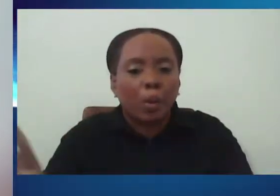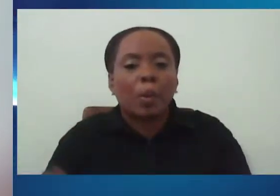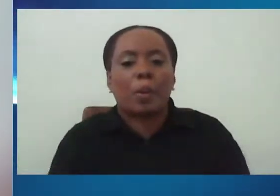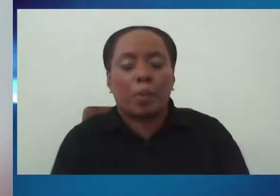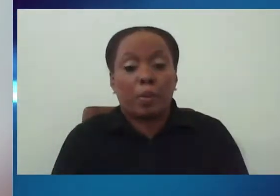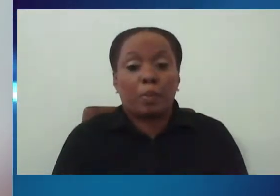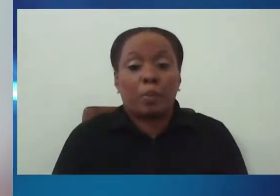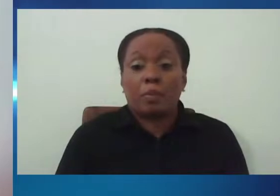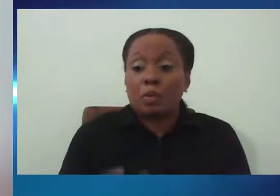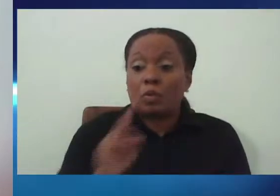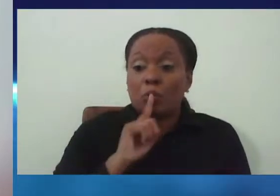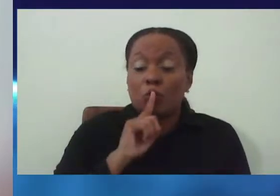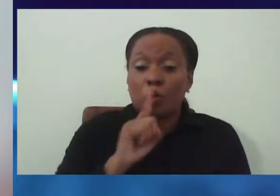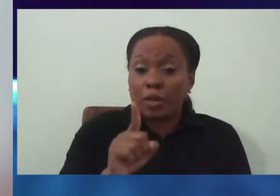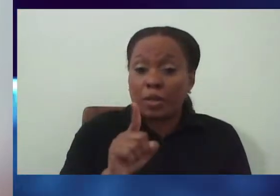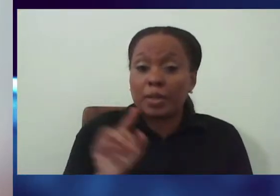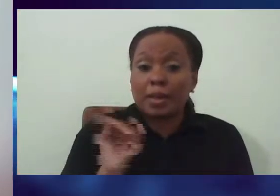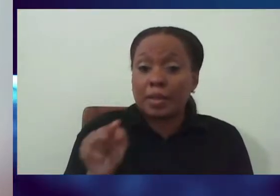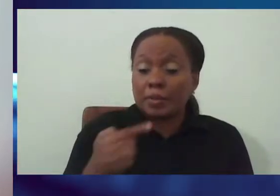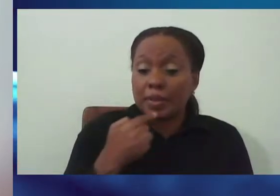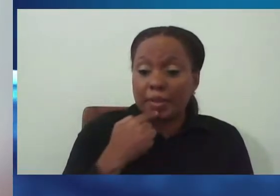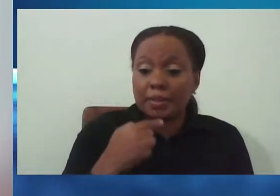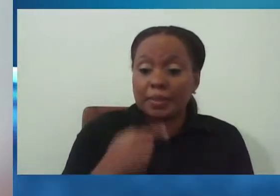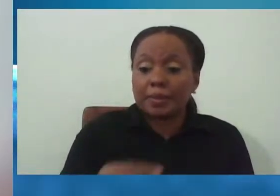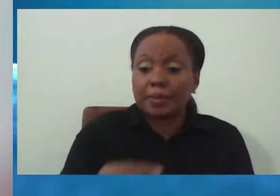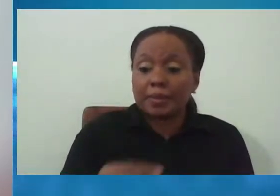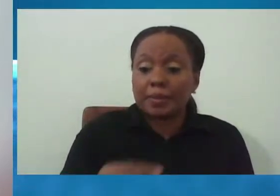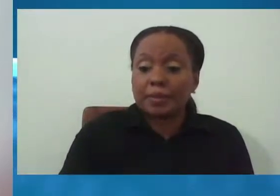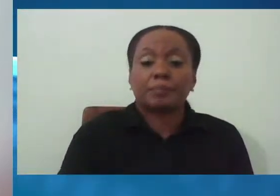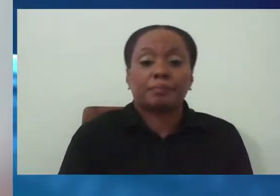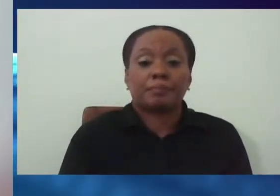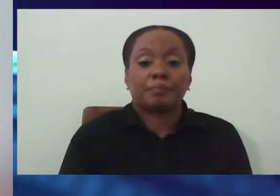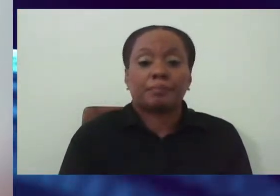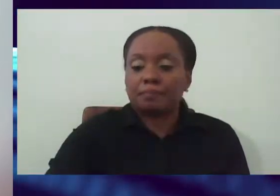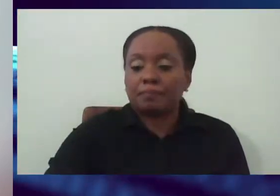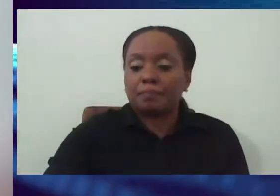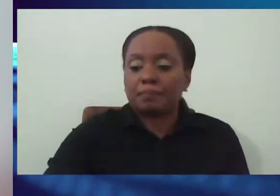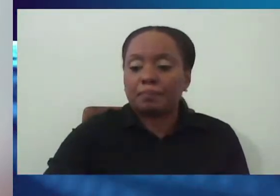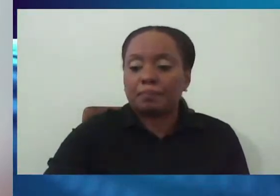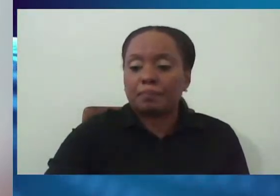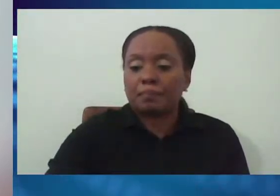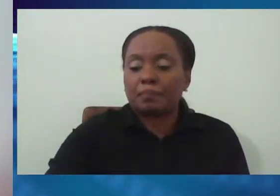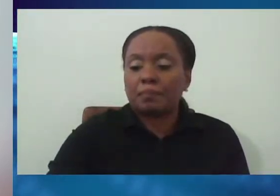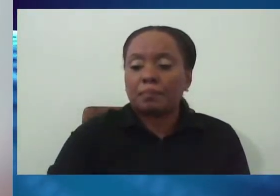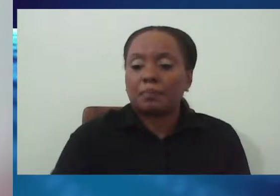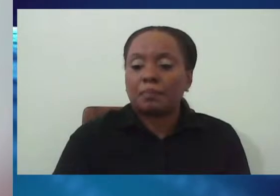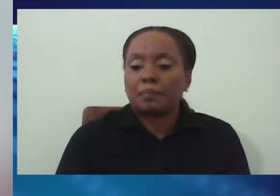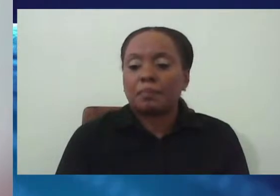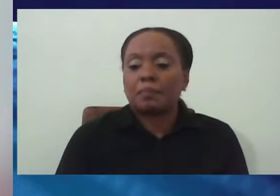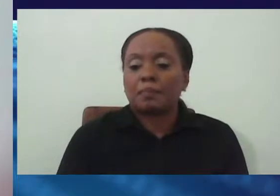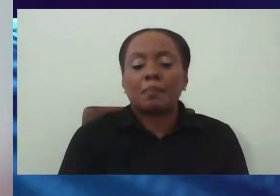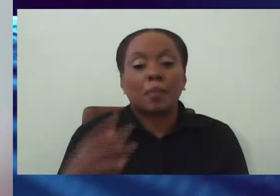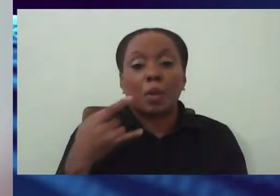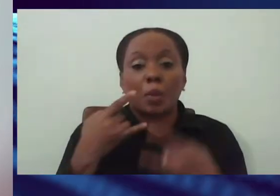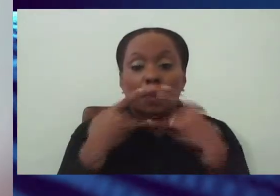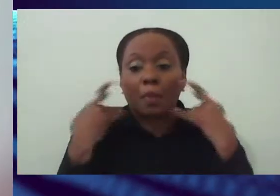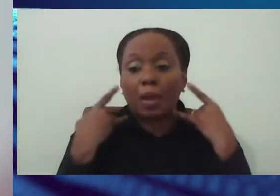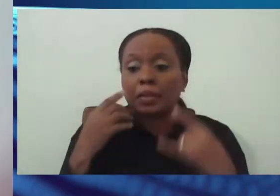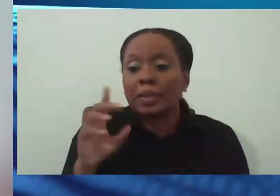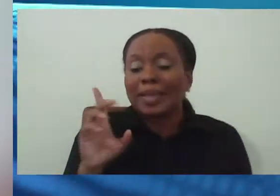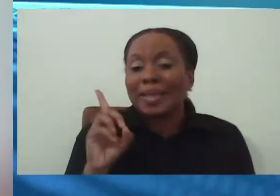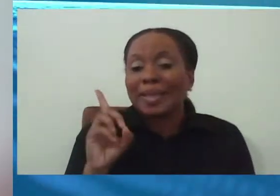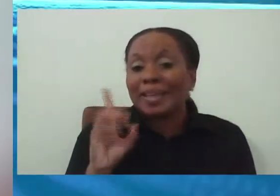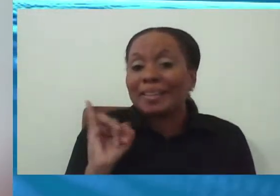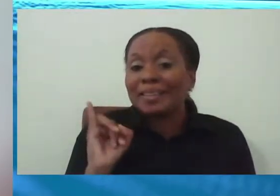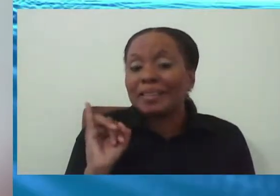Ideally, as you have said, as intended, disposable masks are supposed to be disposable,